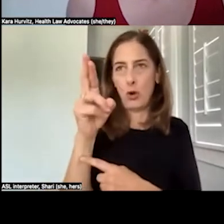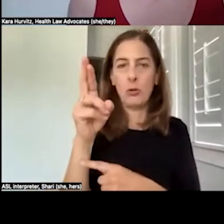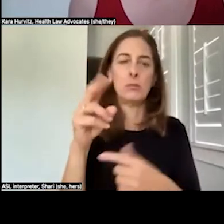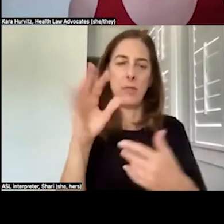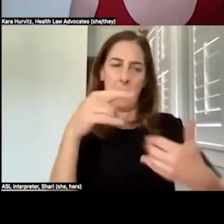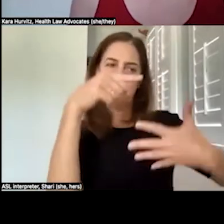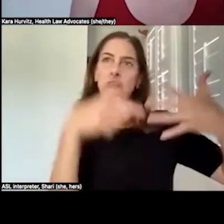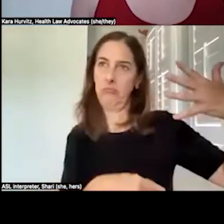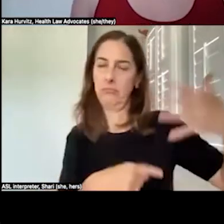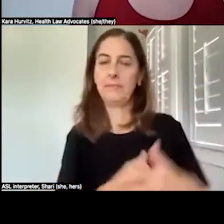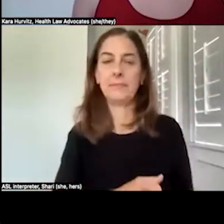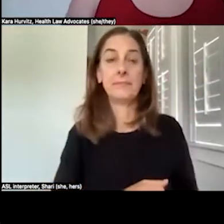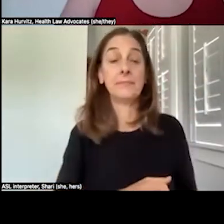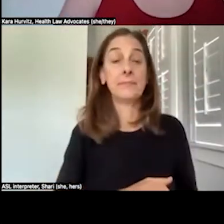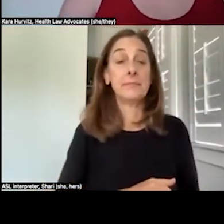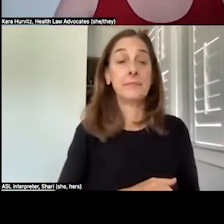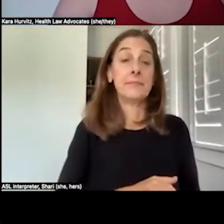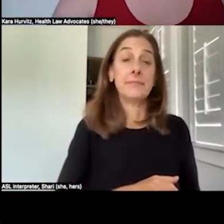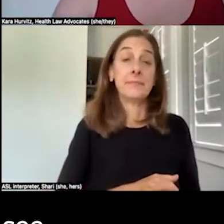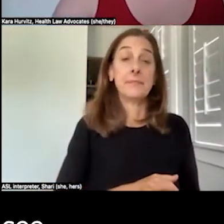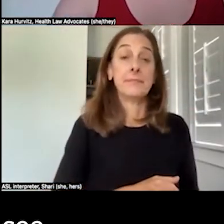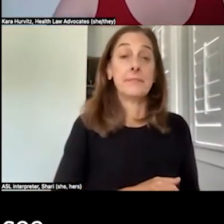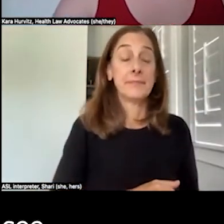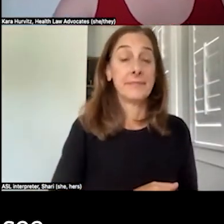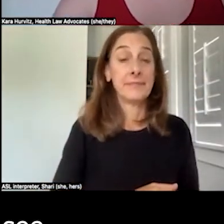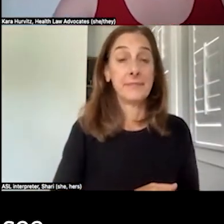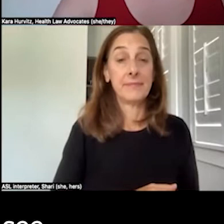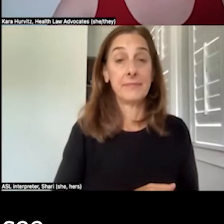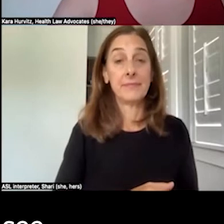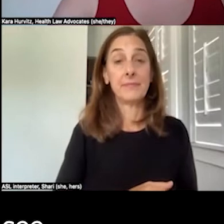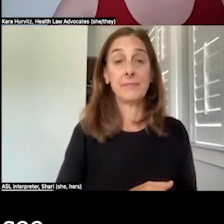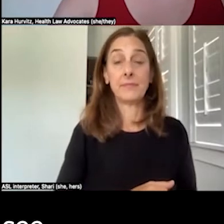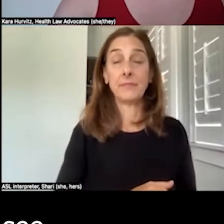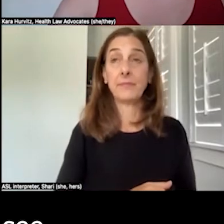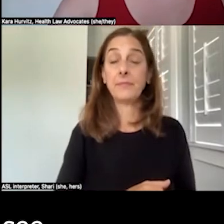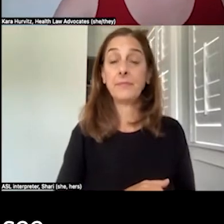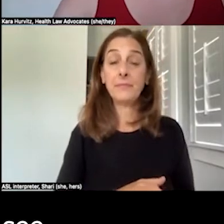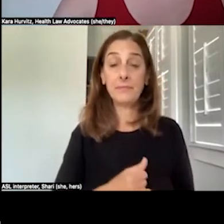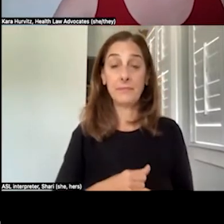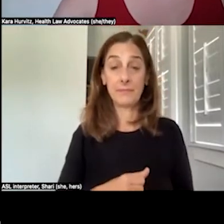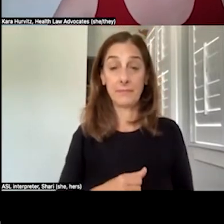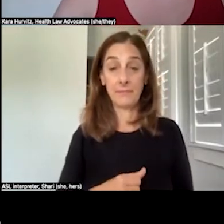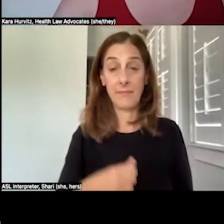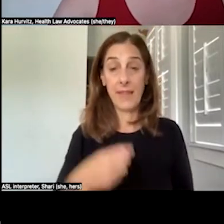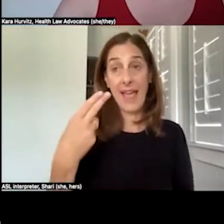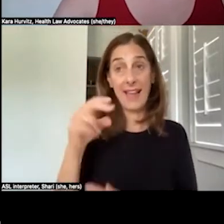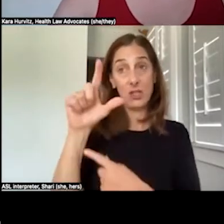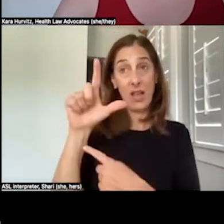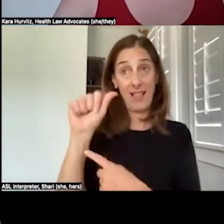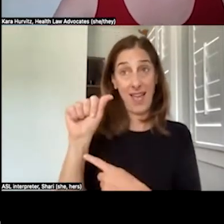care. Okay. So there are certain things that my organization tends to see most